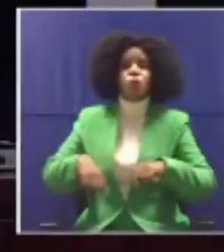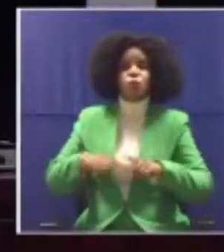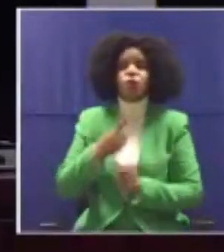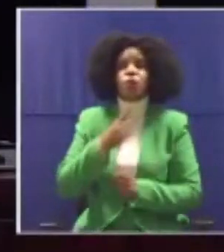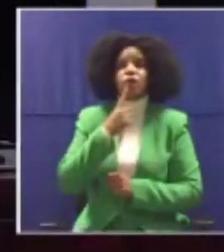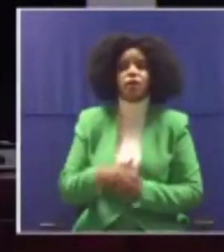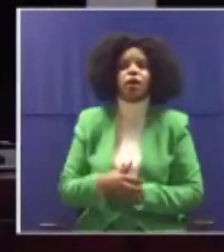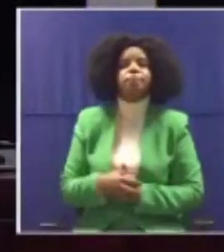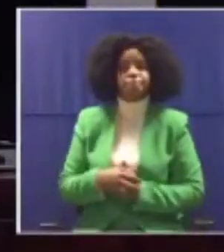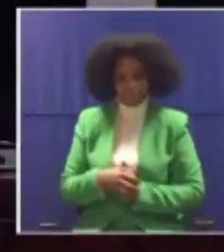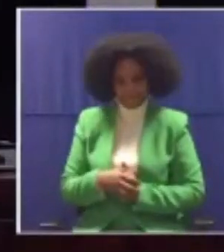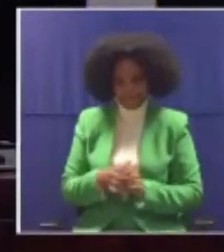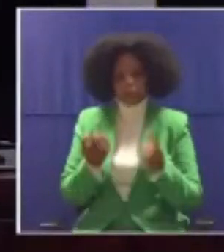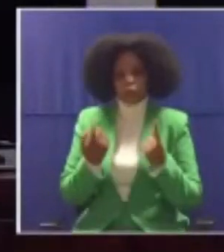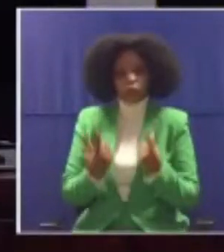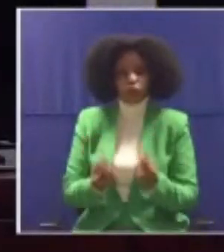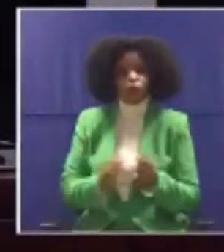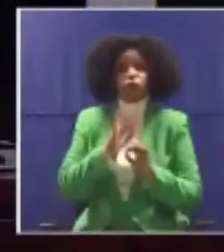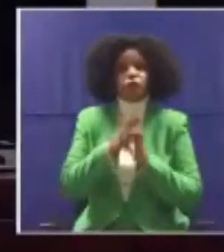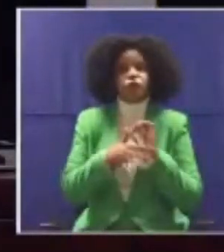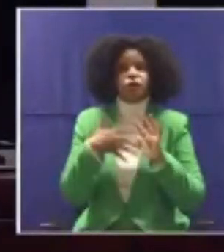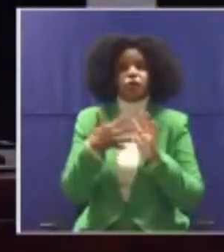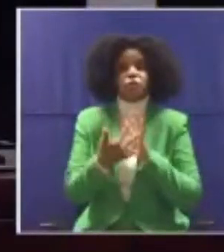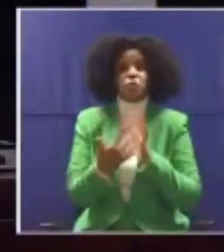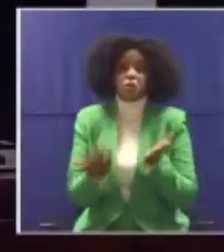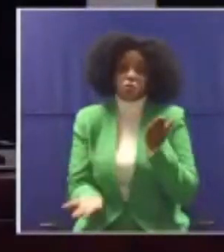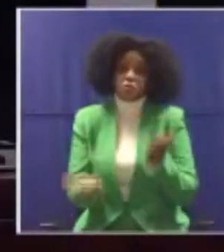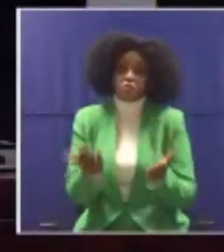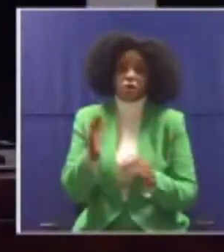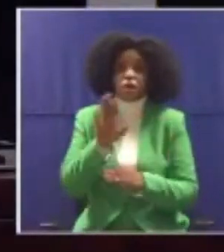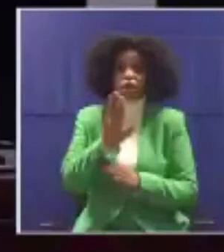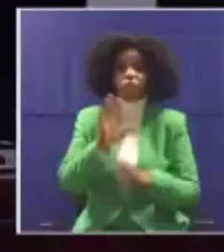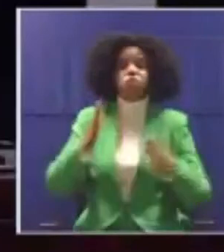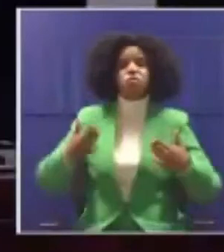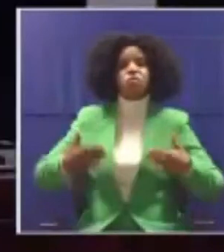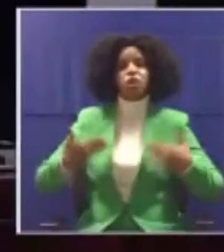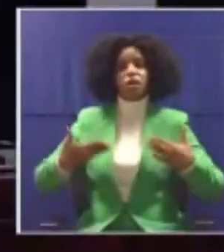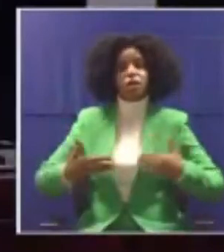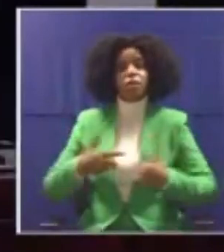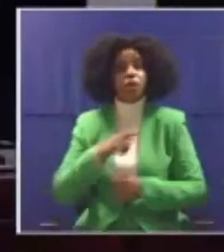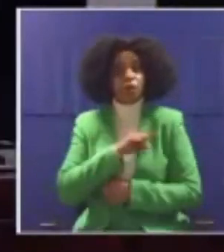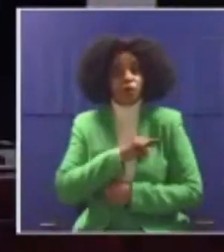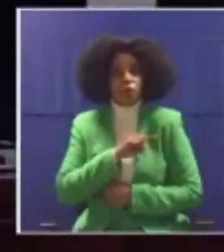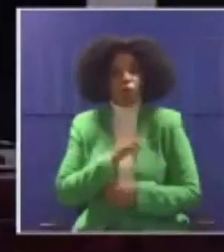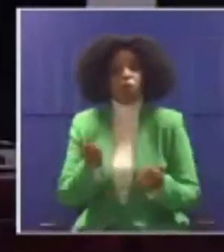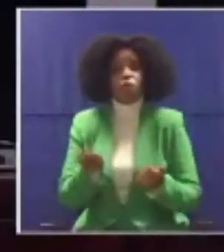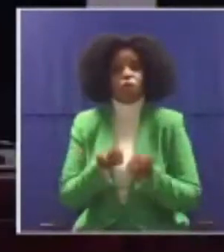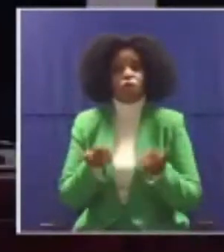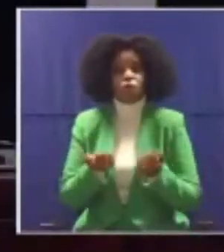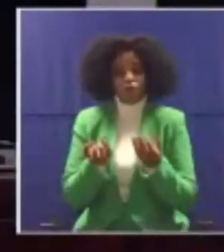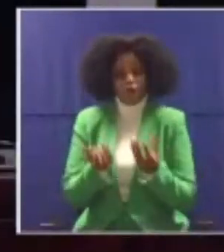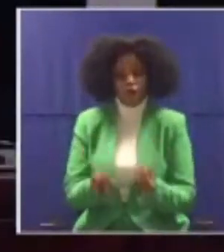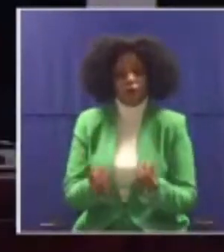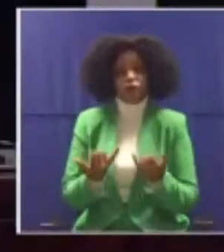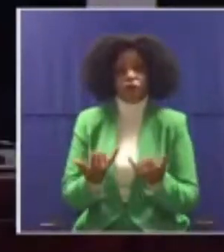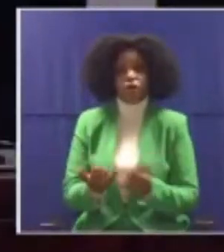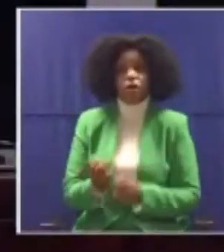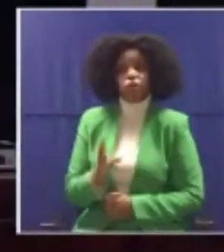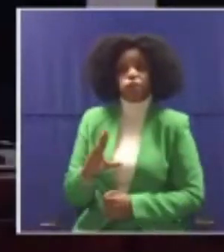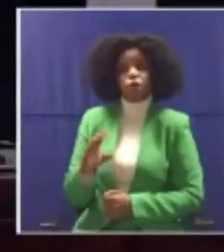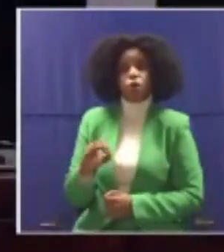fact, you'll be glad to know that there's already a technical min-map of COGTA that is busy